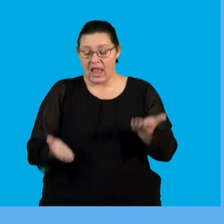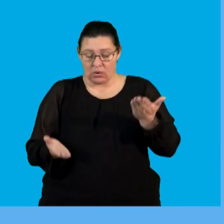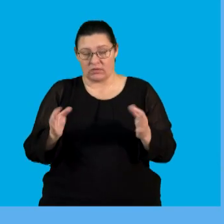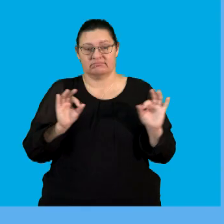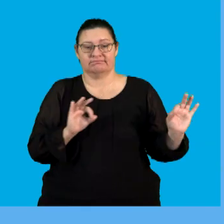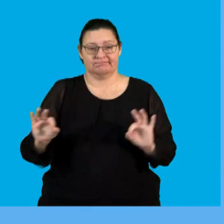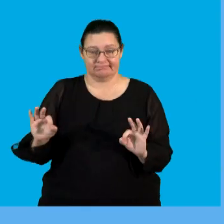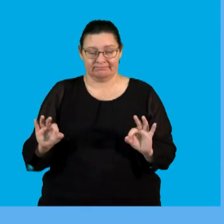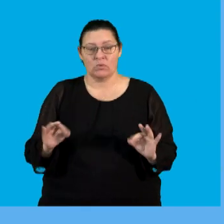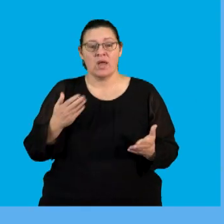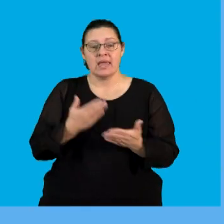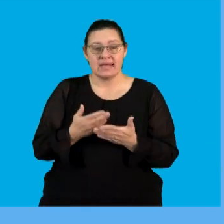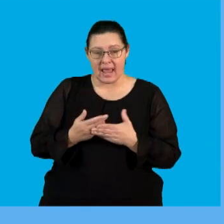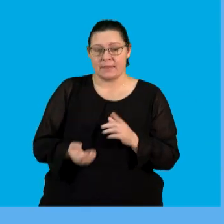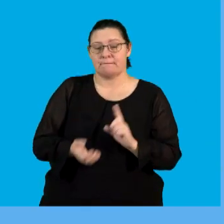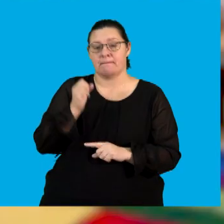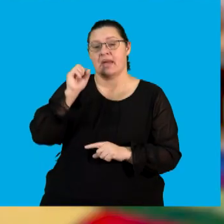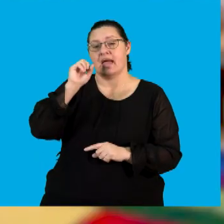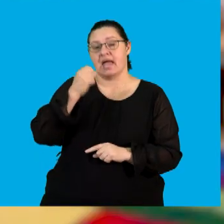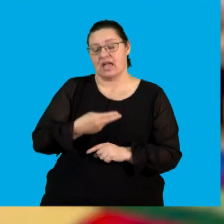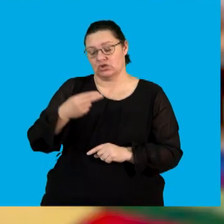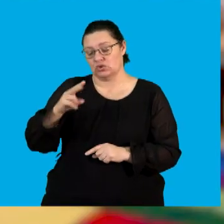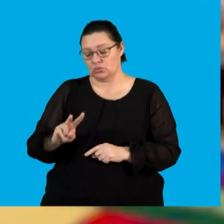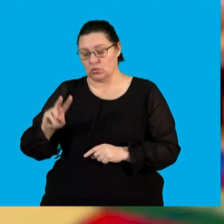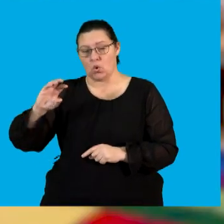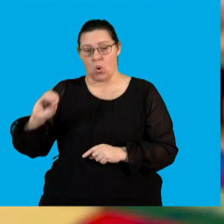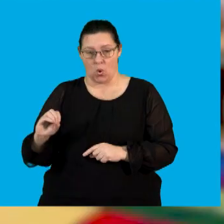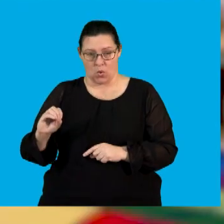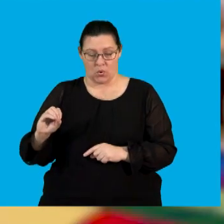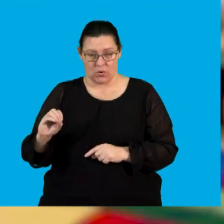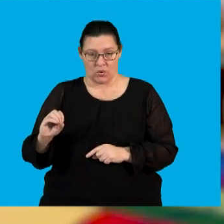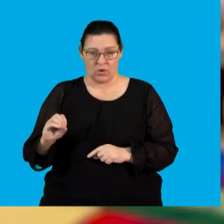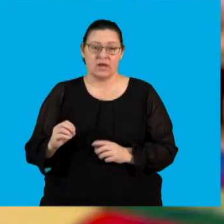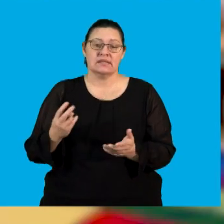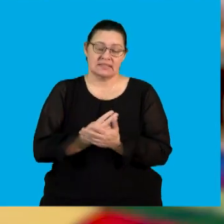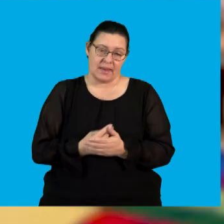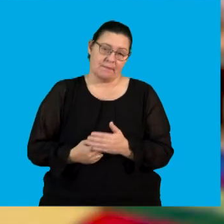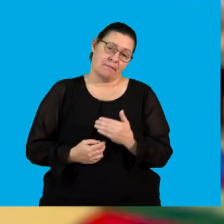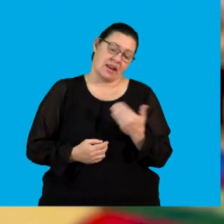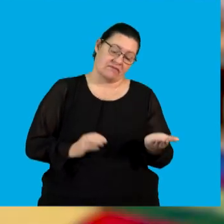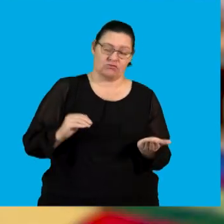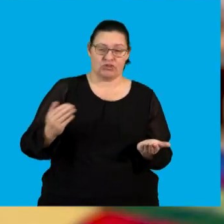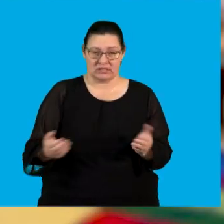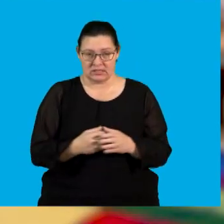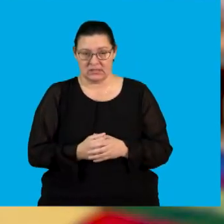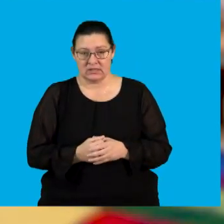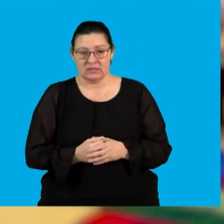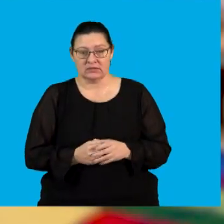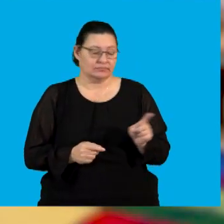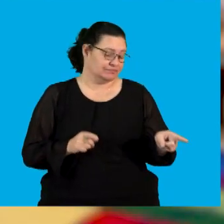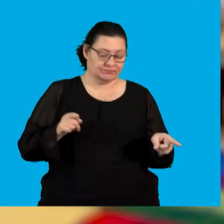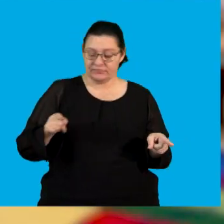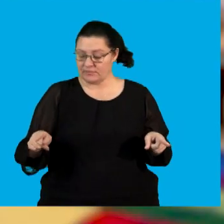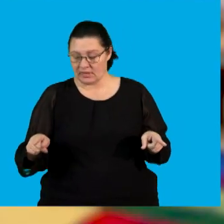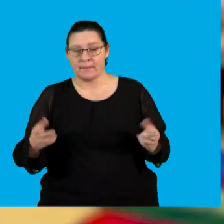our equation is balanced so that we can be able to get the H2 and the H2 on the left-hand side and also on the right-hand side. The number